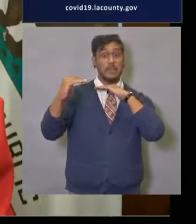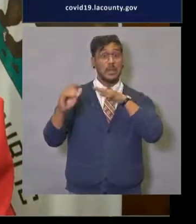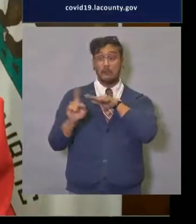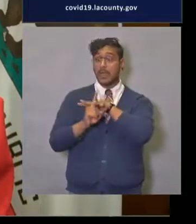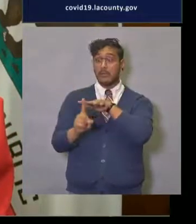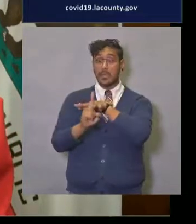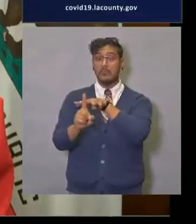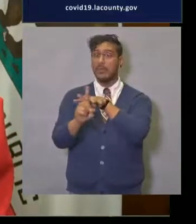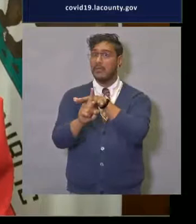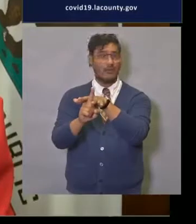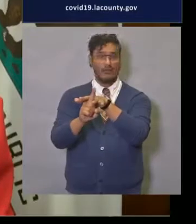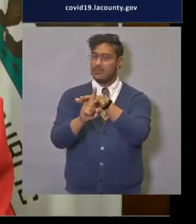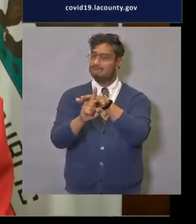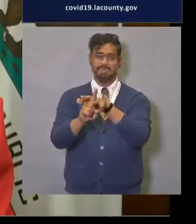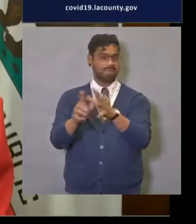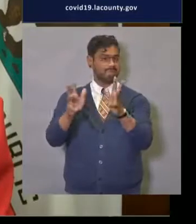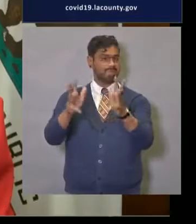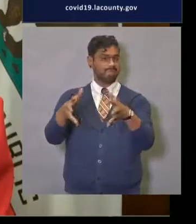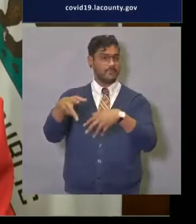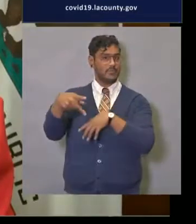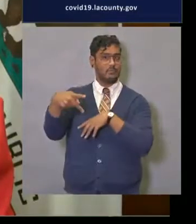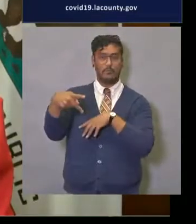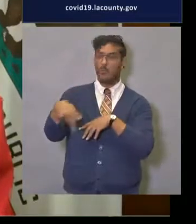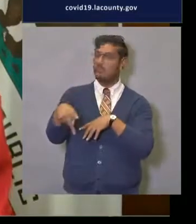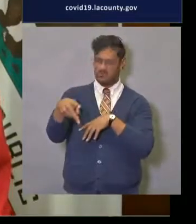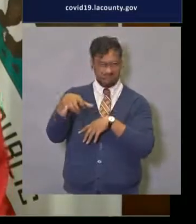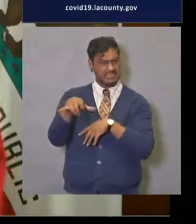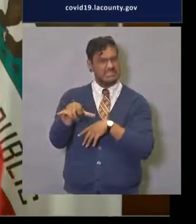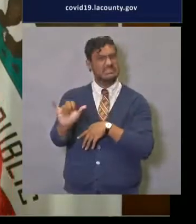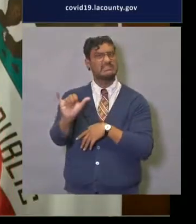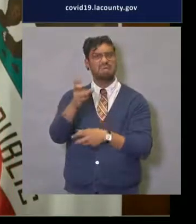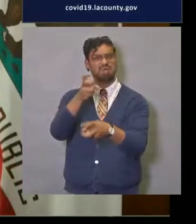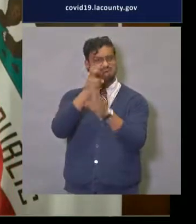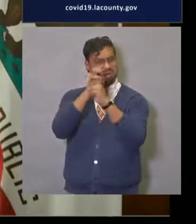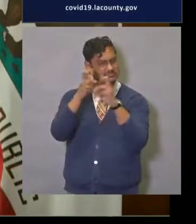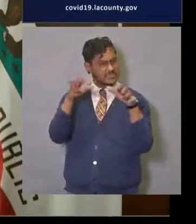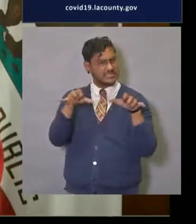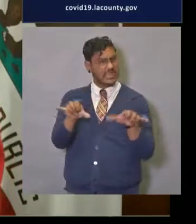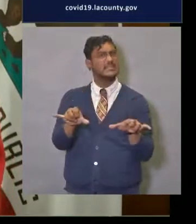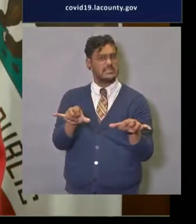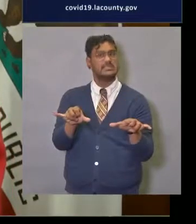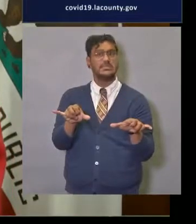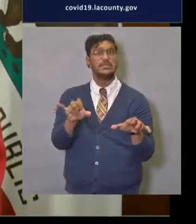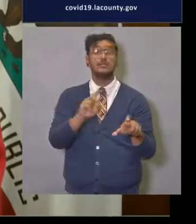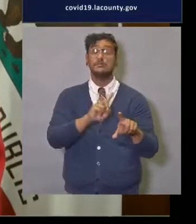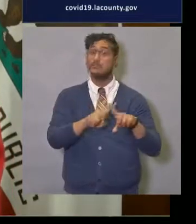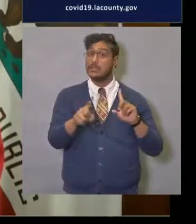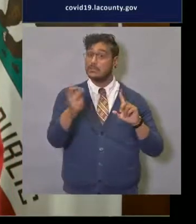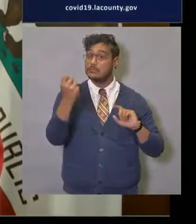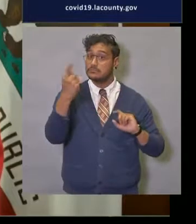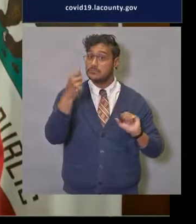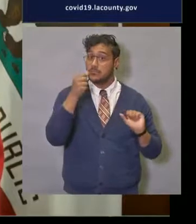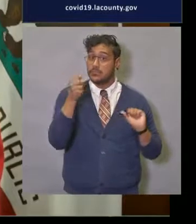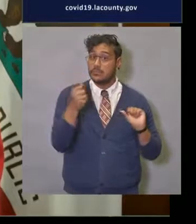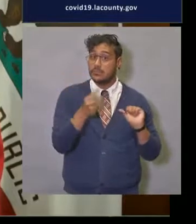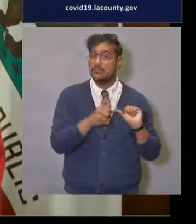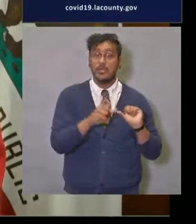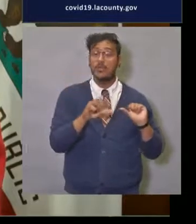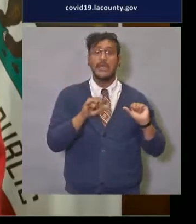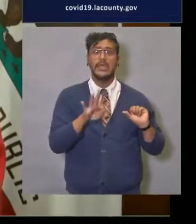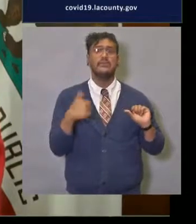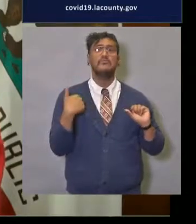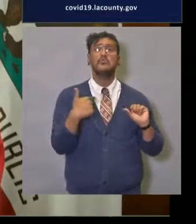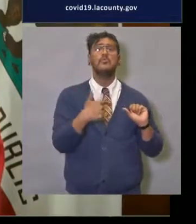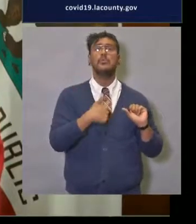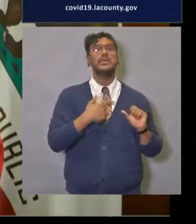the state's purple, most restrictive tier. We must, as you know, remember that if we let down our guards, this